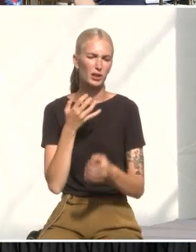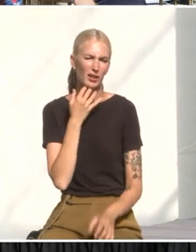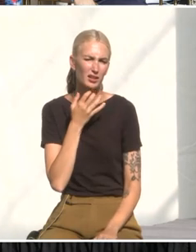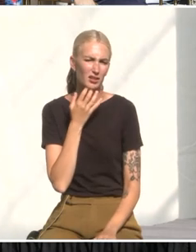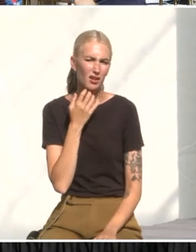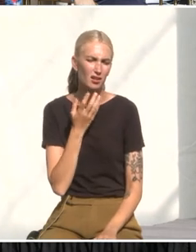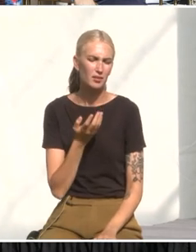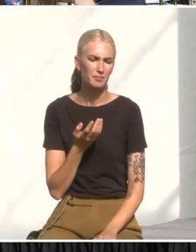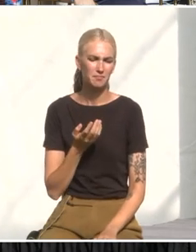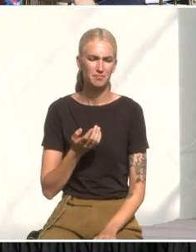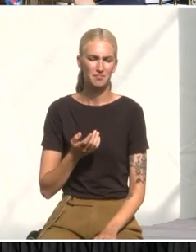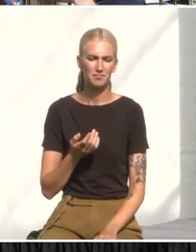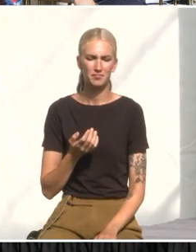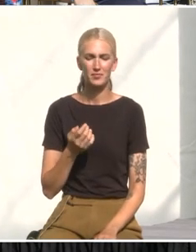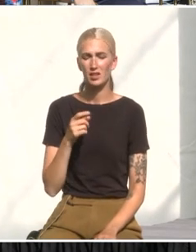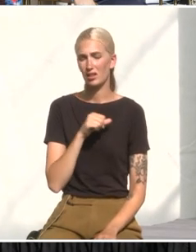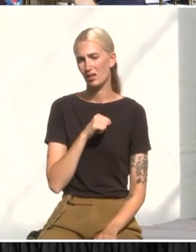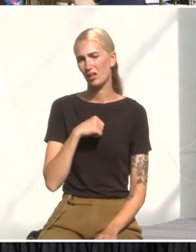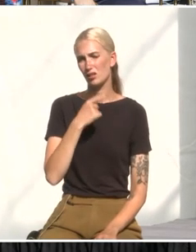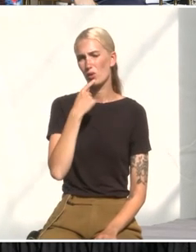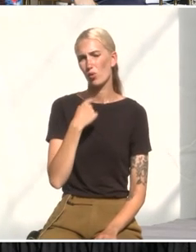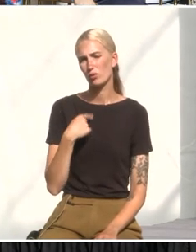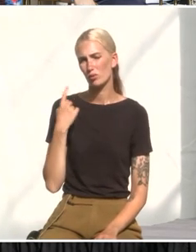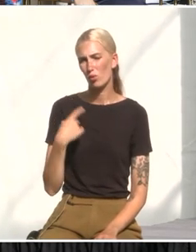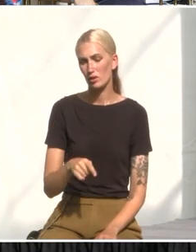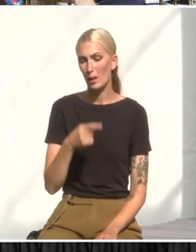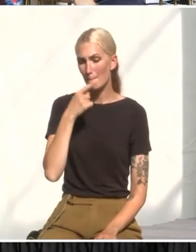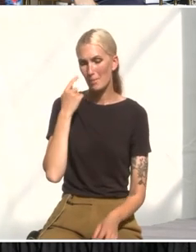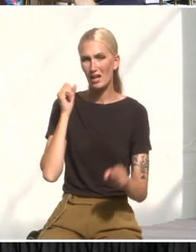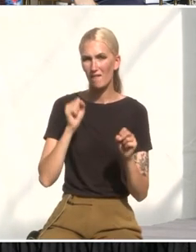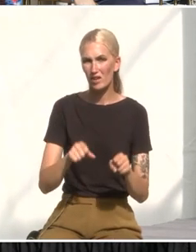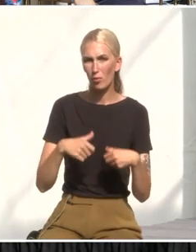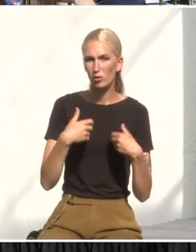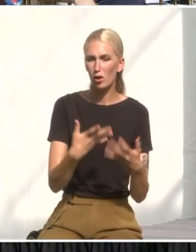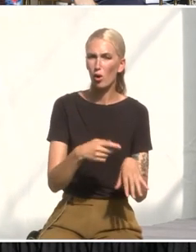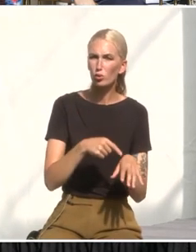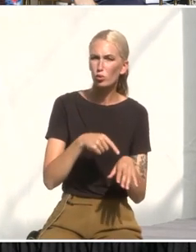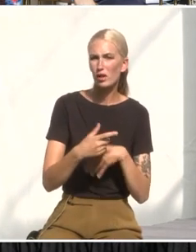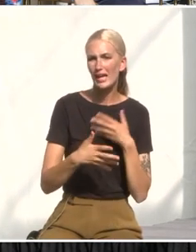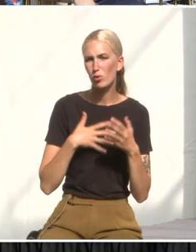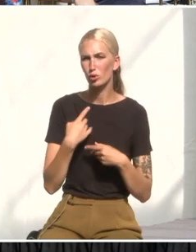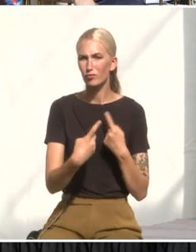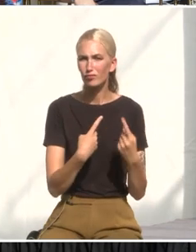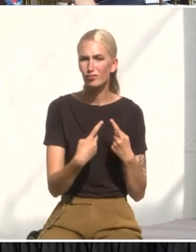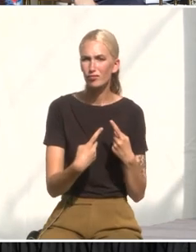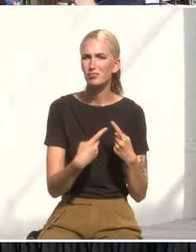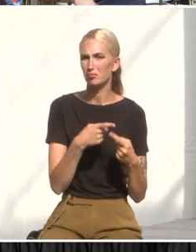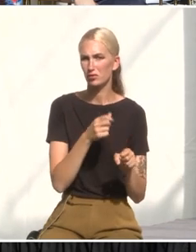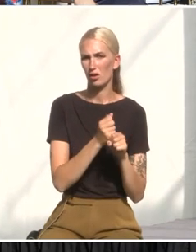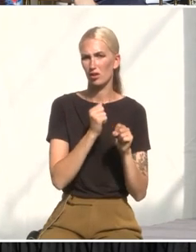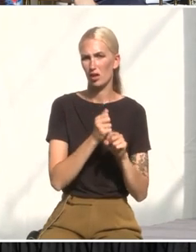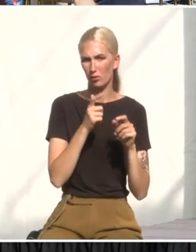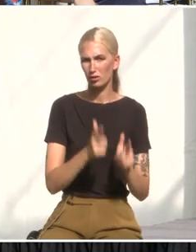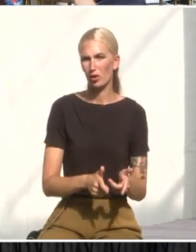as Joonas pointed out, if you give men opportunity to talk about feelings, I think they do. It's